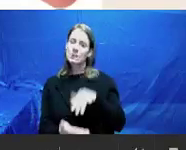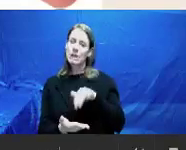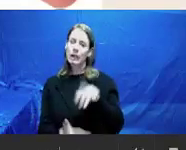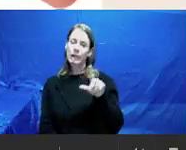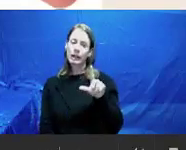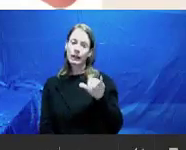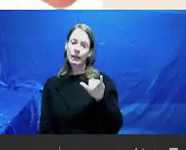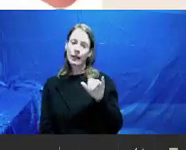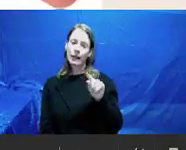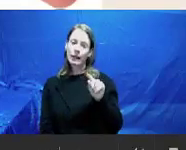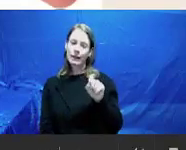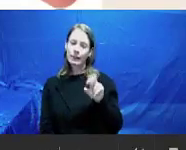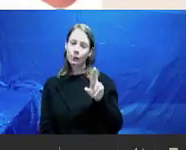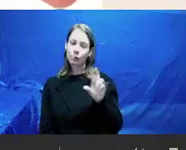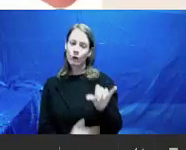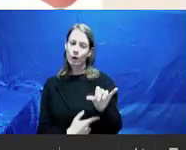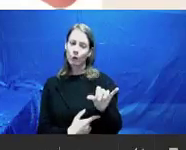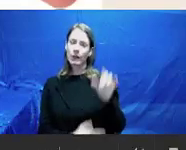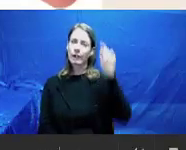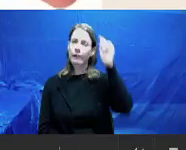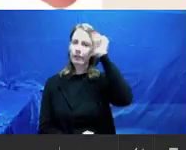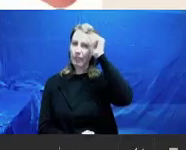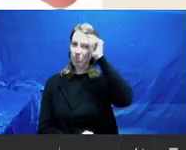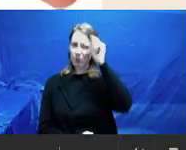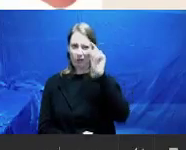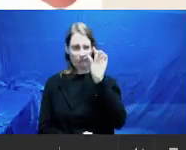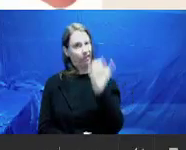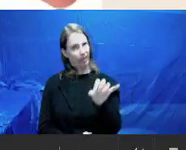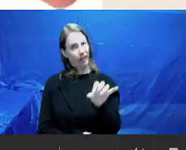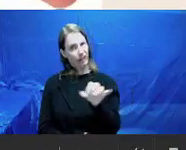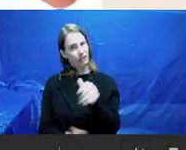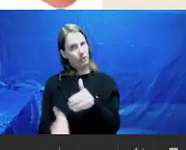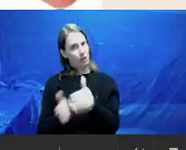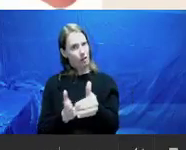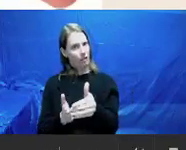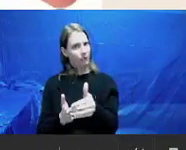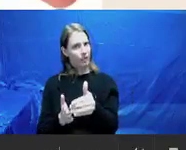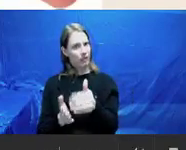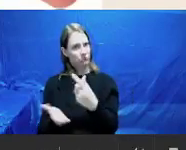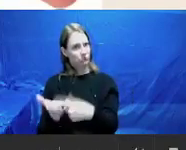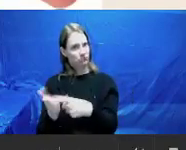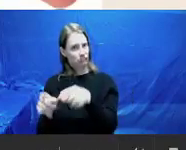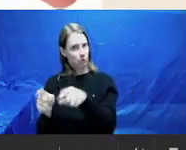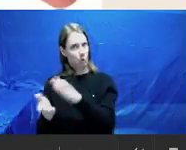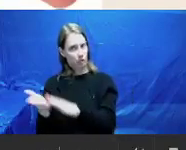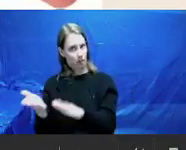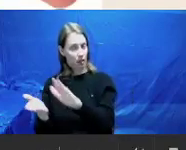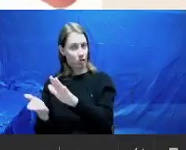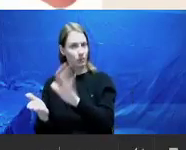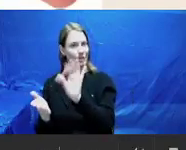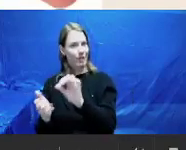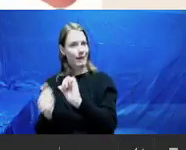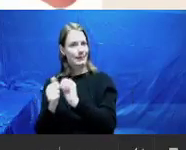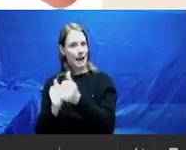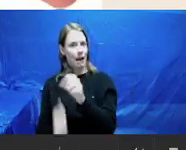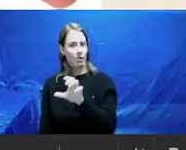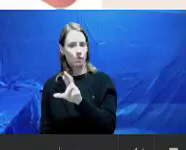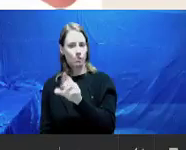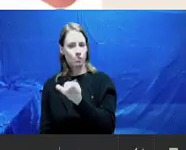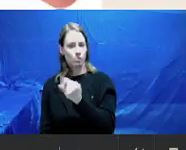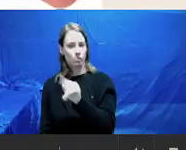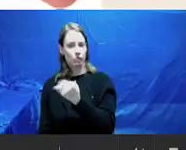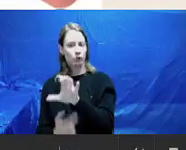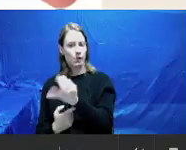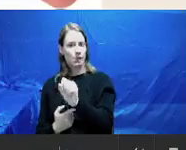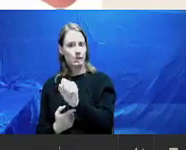colleges and universities, and it's a way that literary critics look at literature, I don't introduce that to them